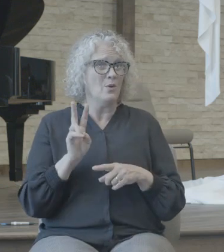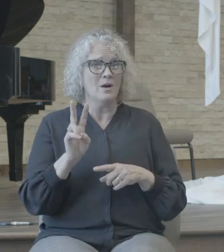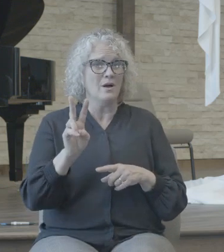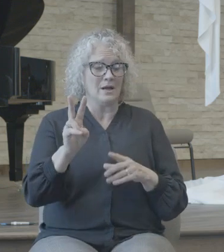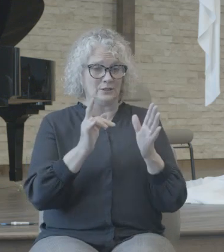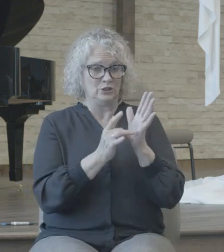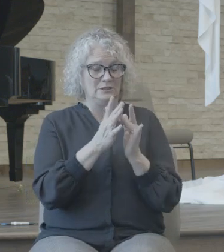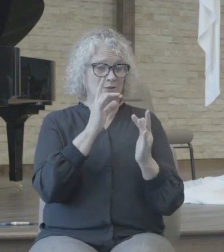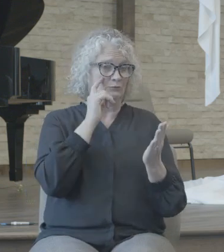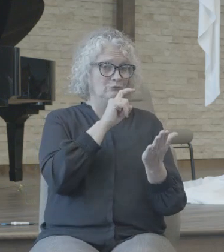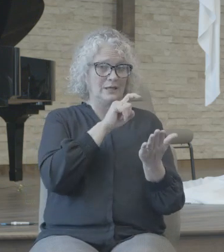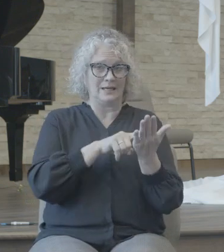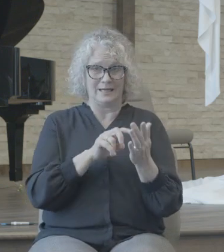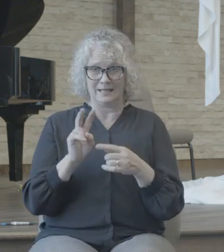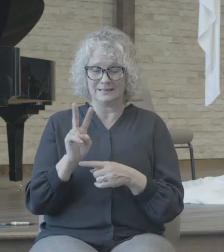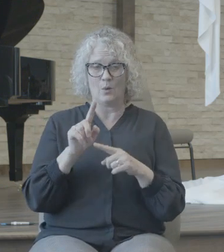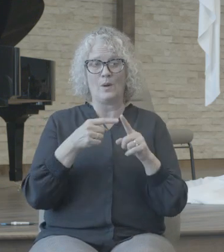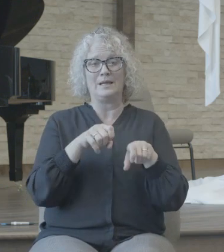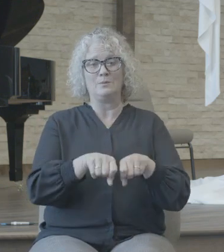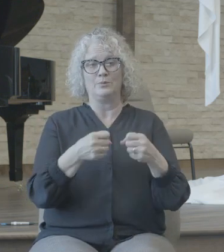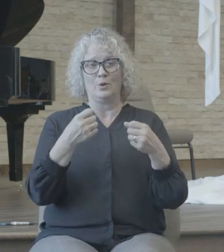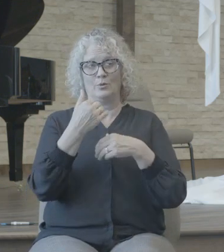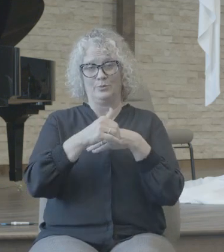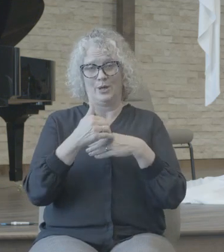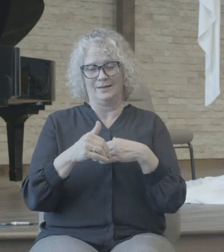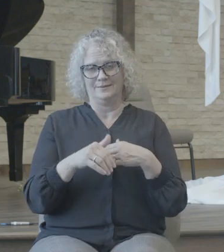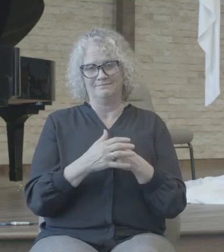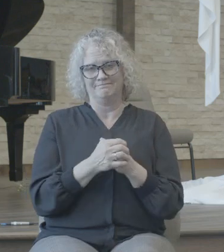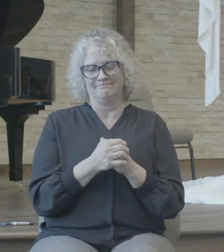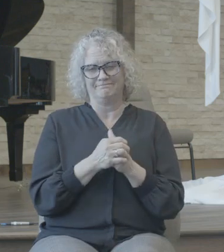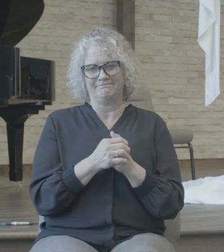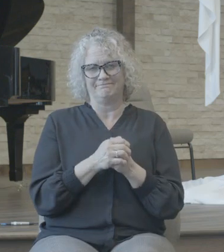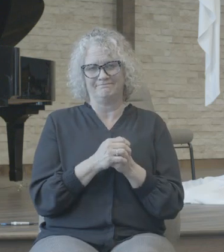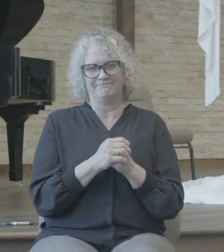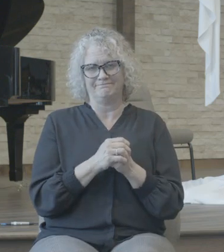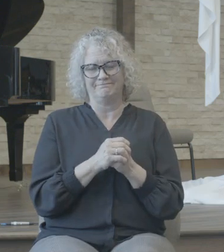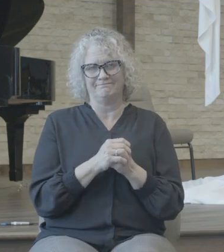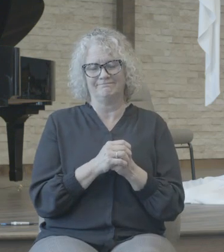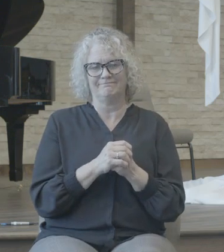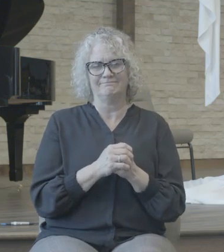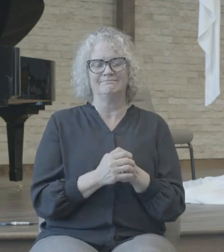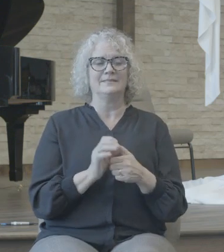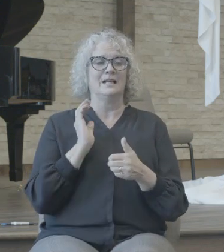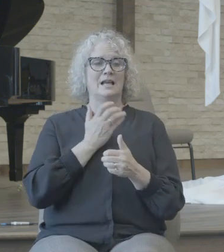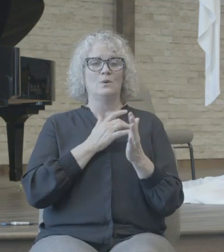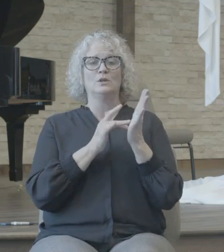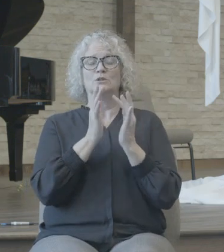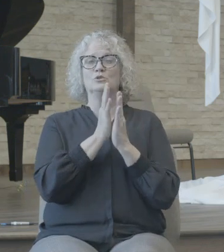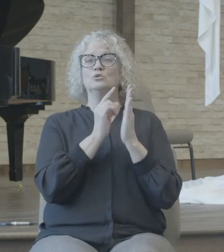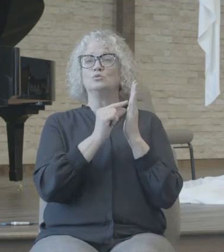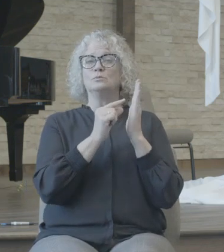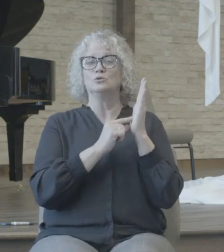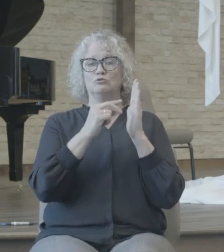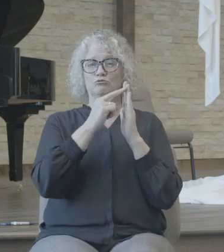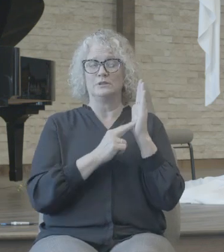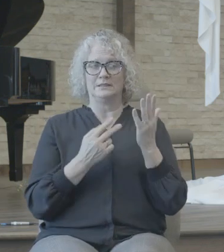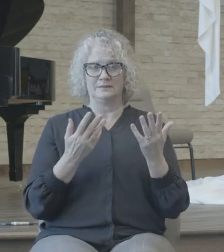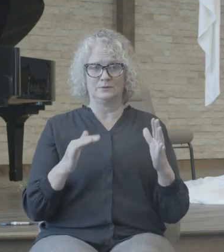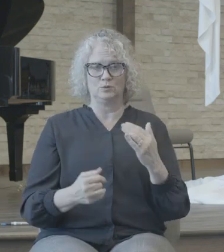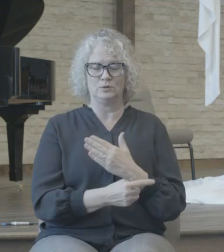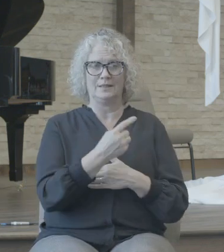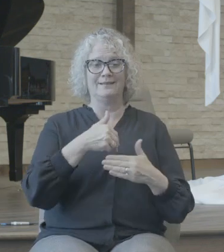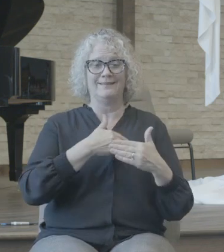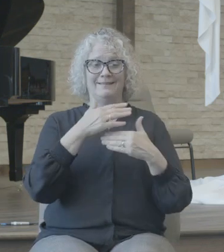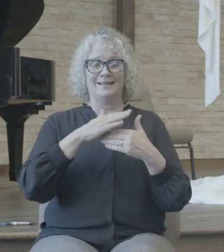them when he broke the bread. This concludes our scripture readings for today. We'll continue with the next